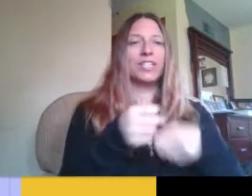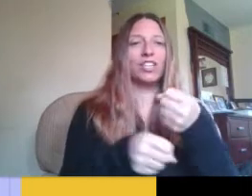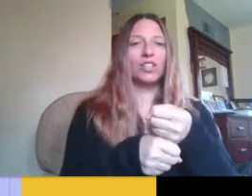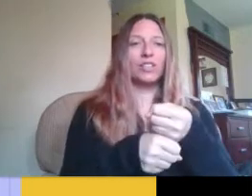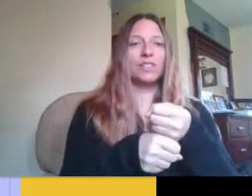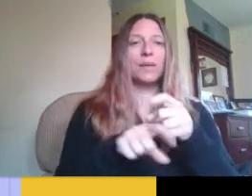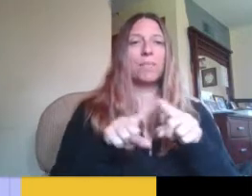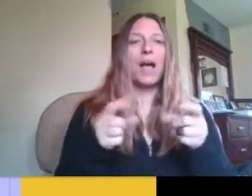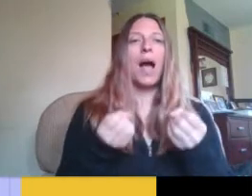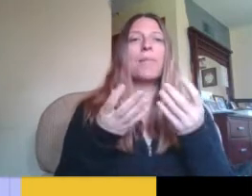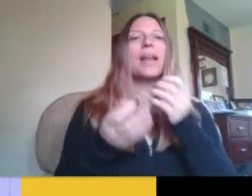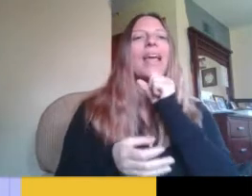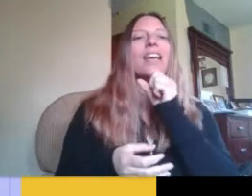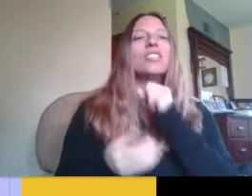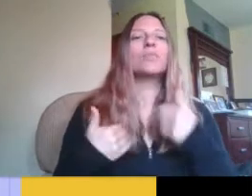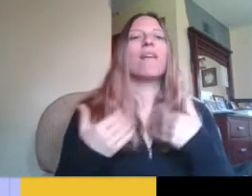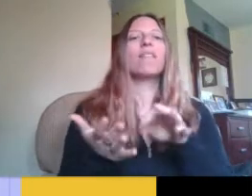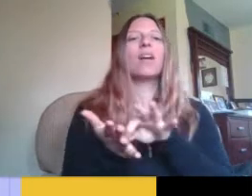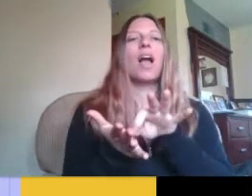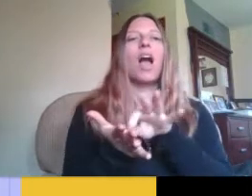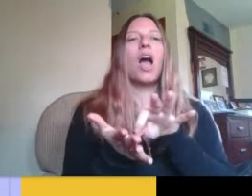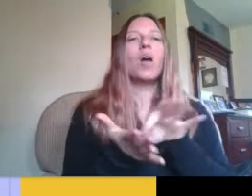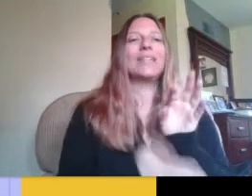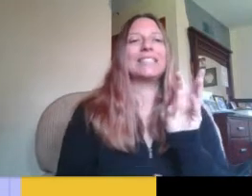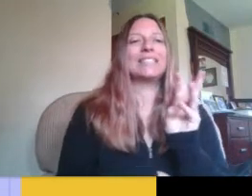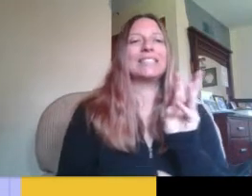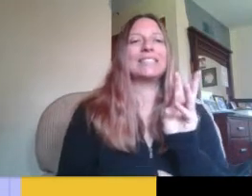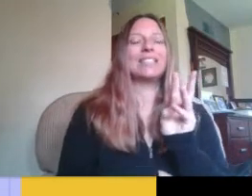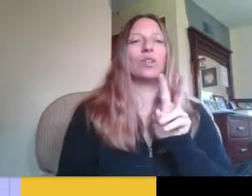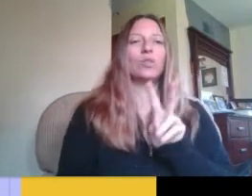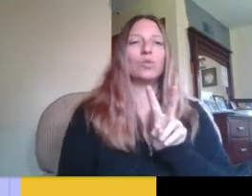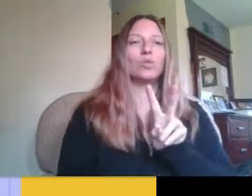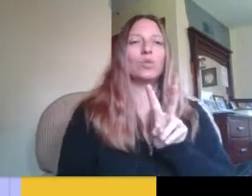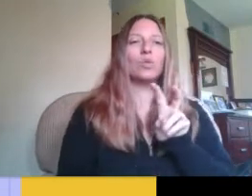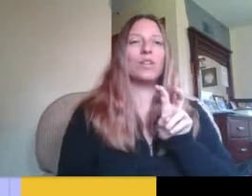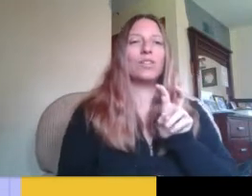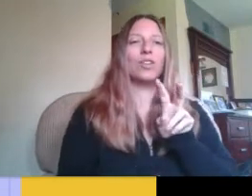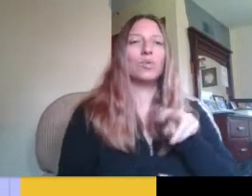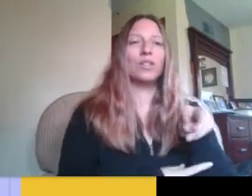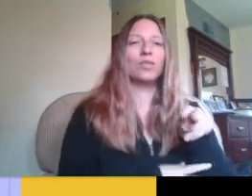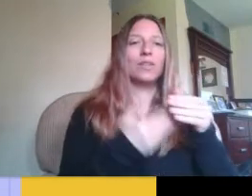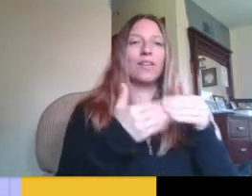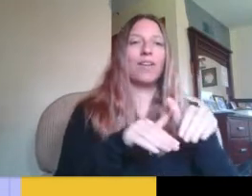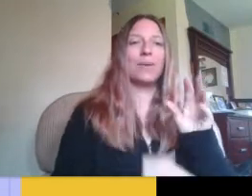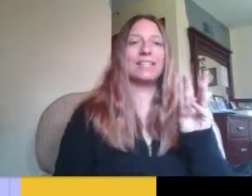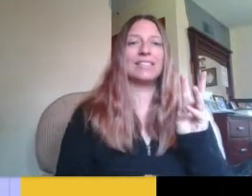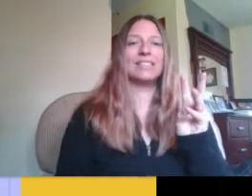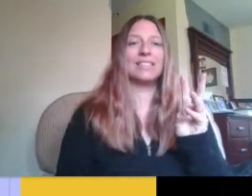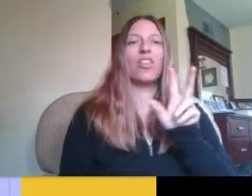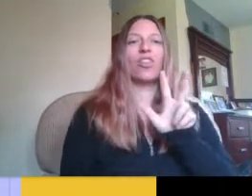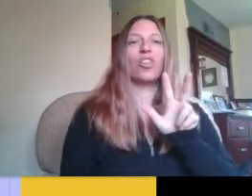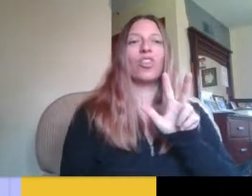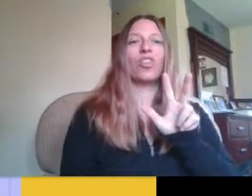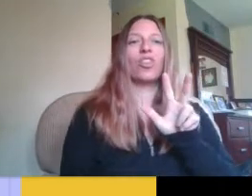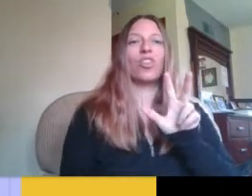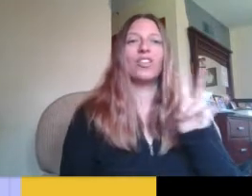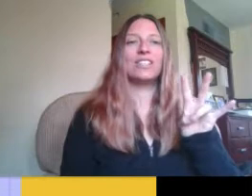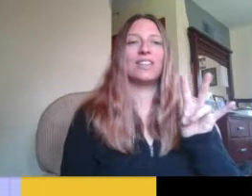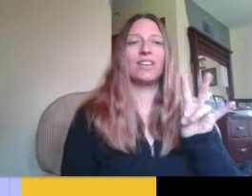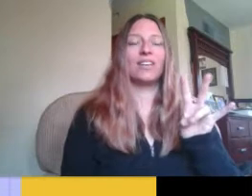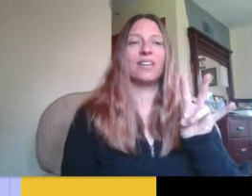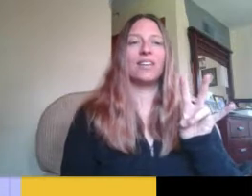by the number of ages we added, which is 6. 222 divided by 6 is 37. So that's the mean age of all